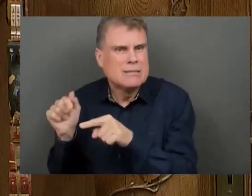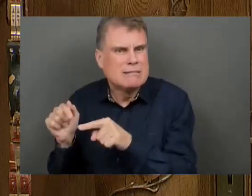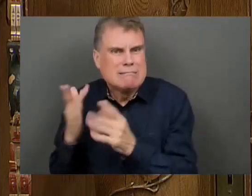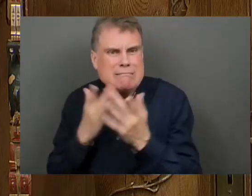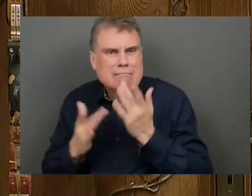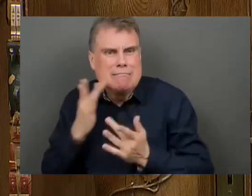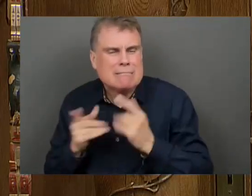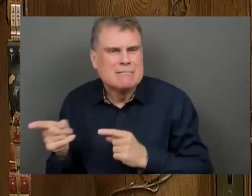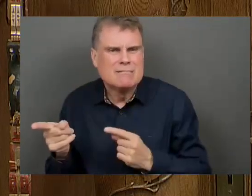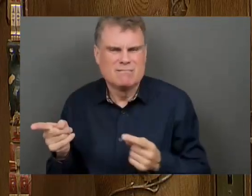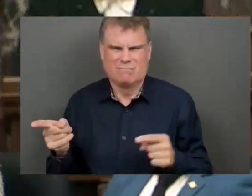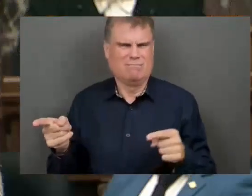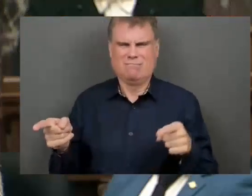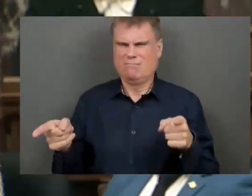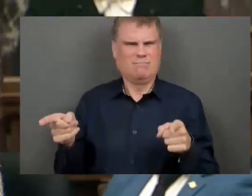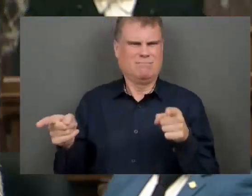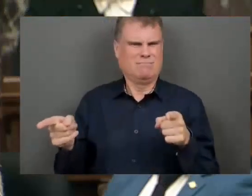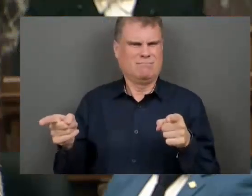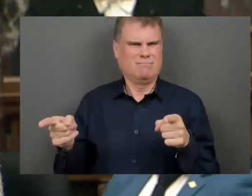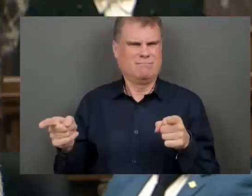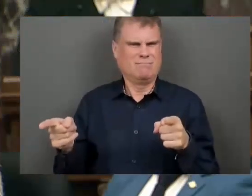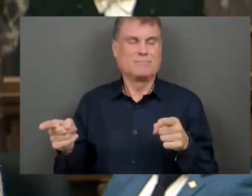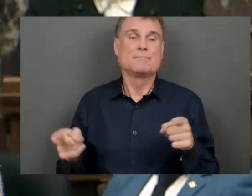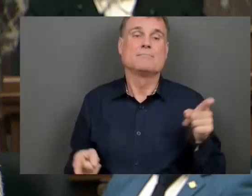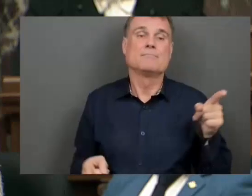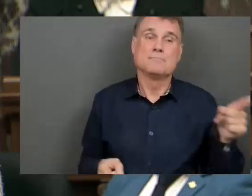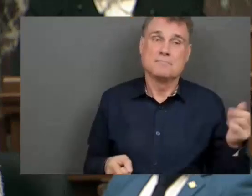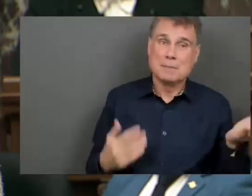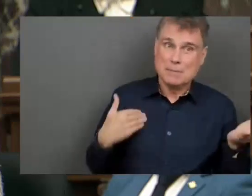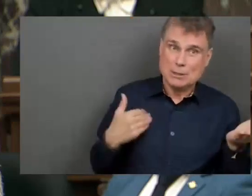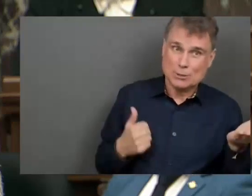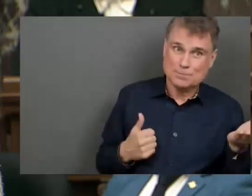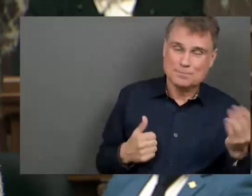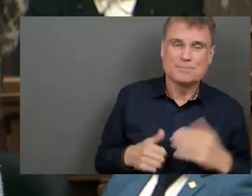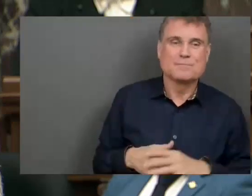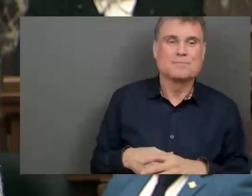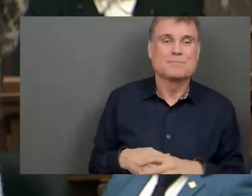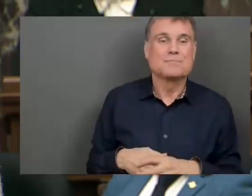Minister. Thank you, Mr. Speaker.